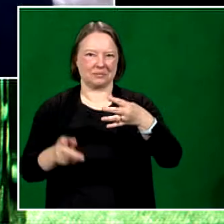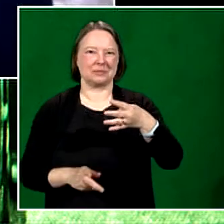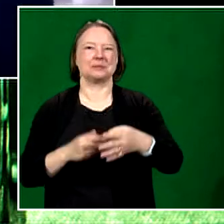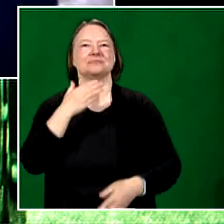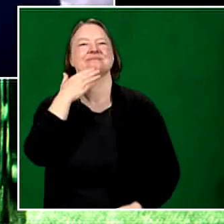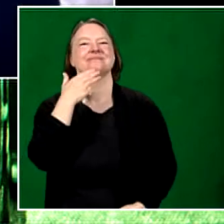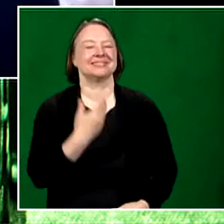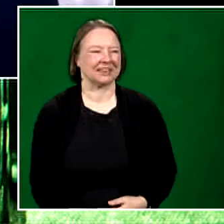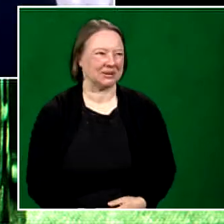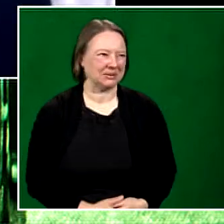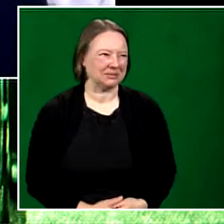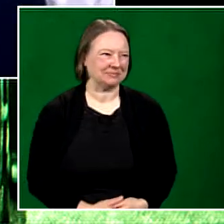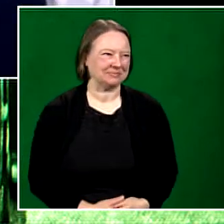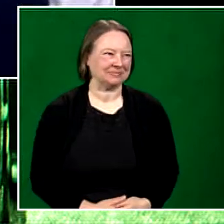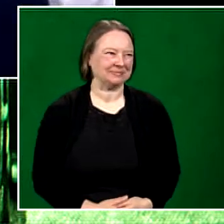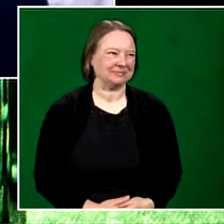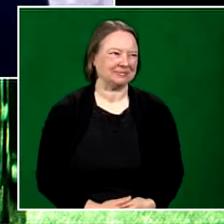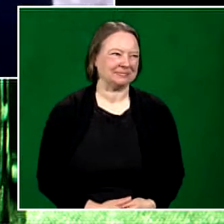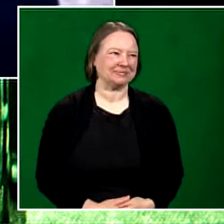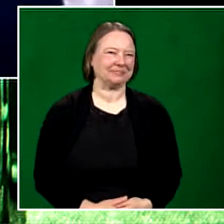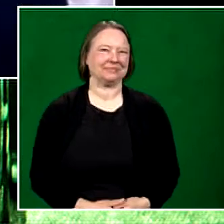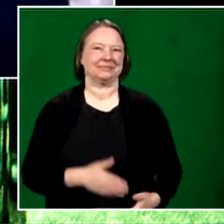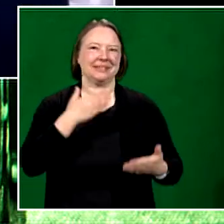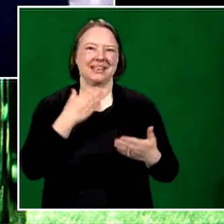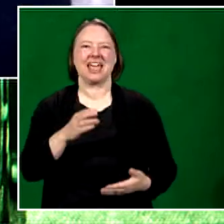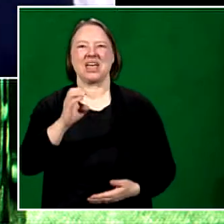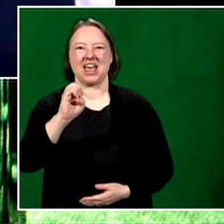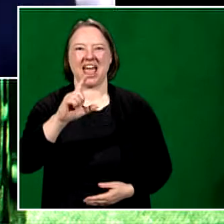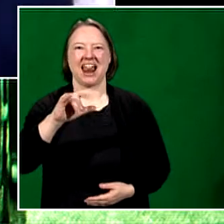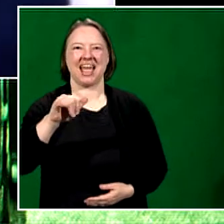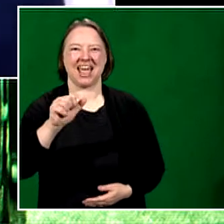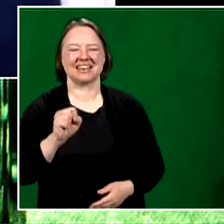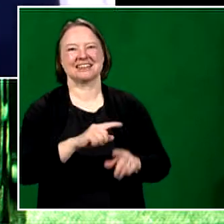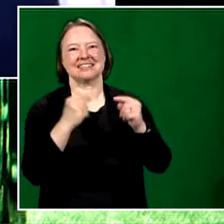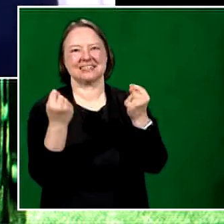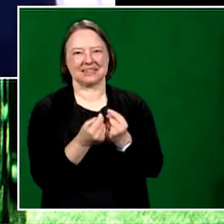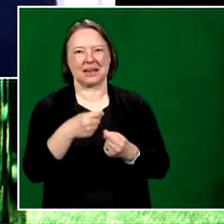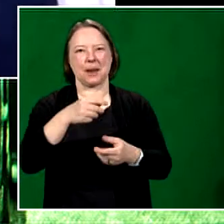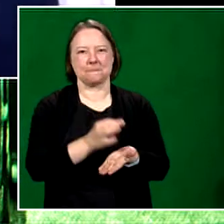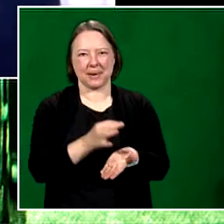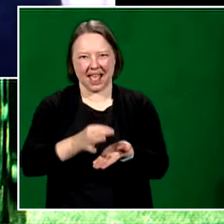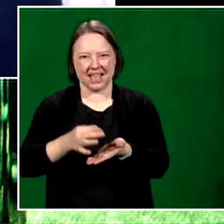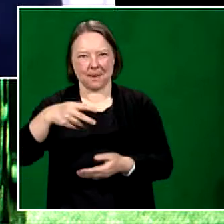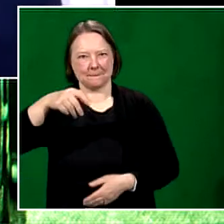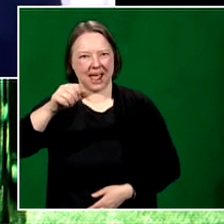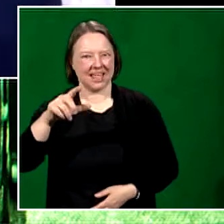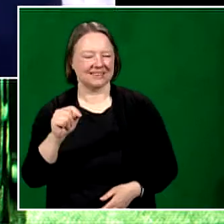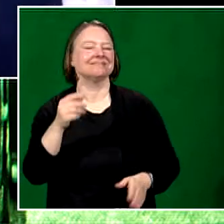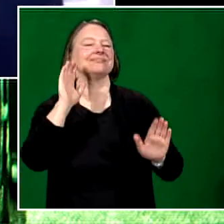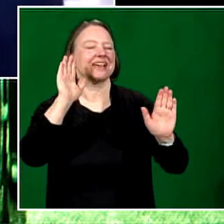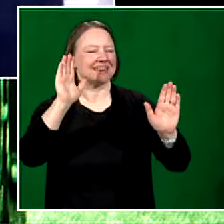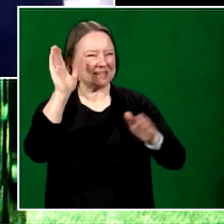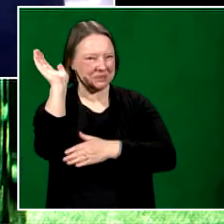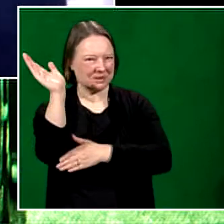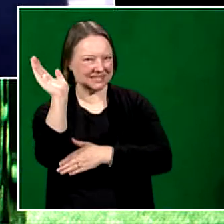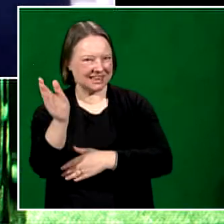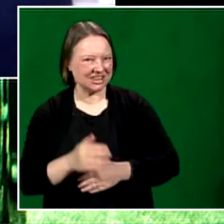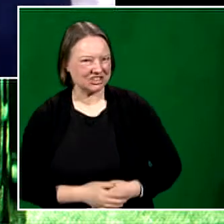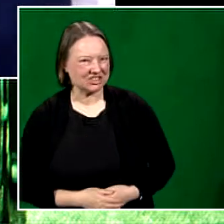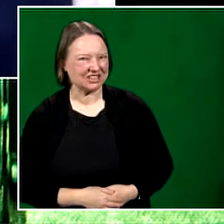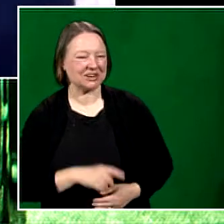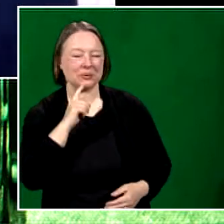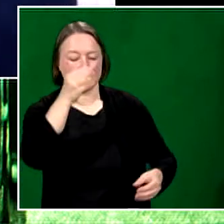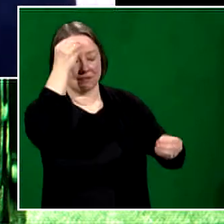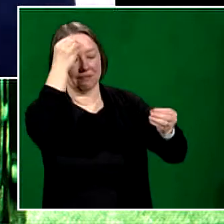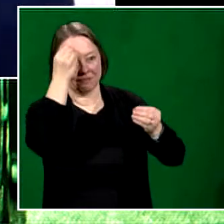Thank you. Thank you, Elias and Team Pellet. Fantastic presentation, so